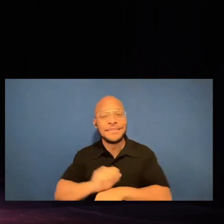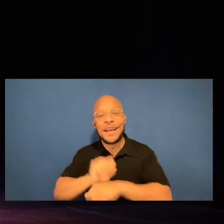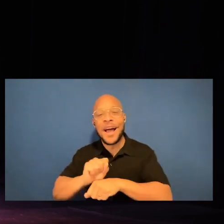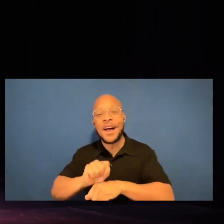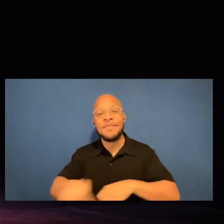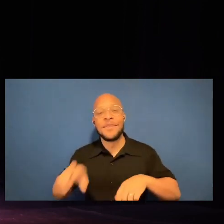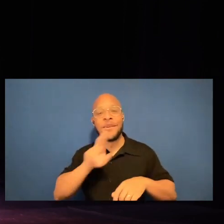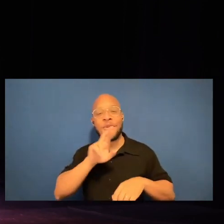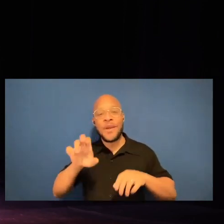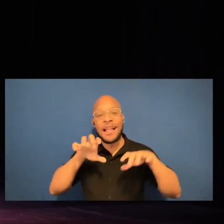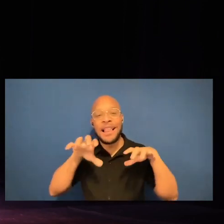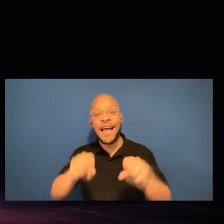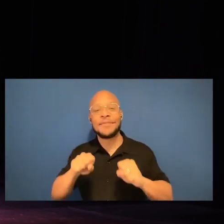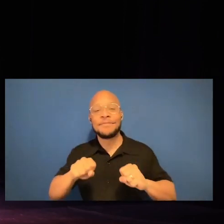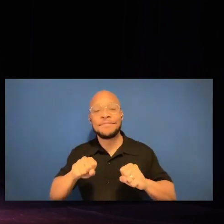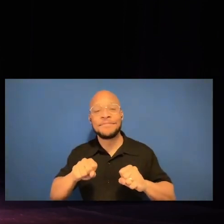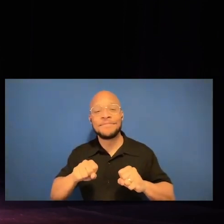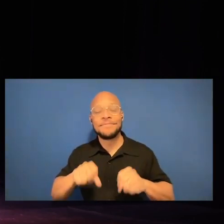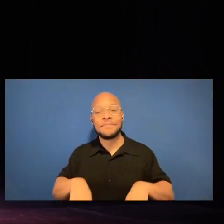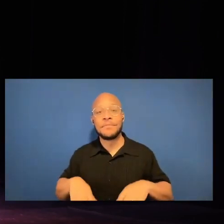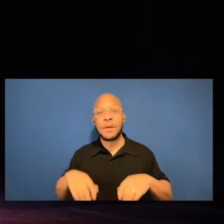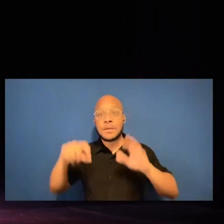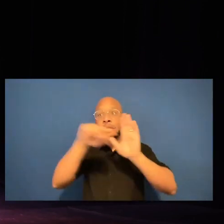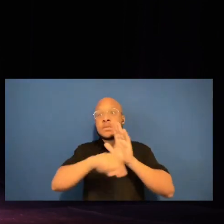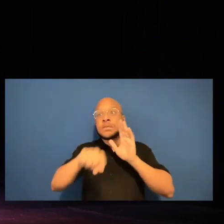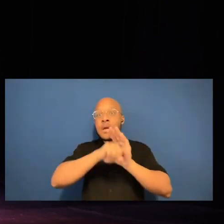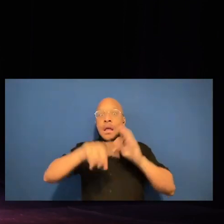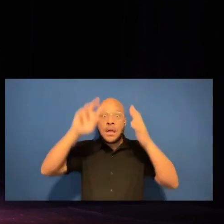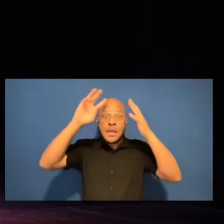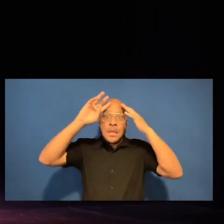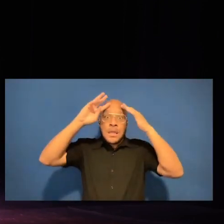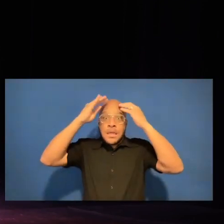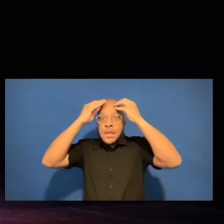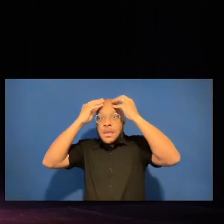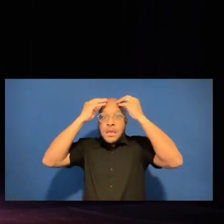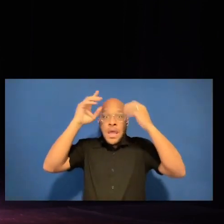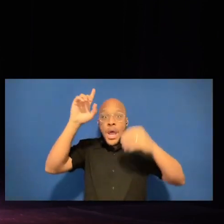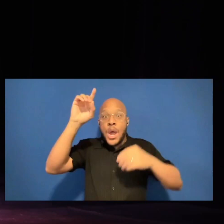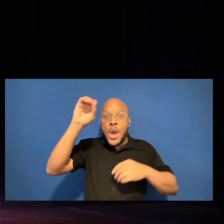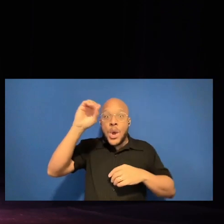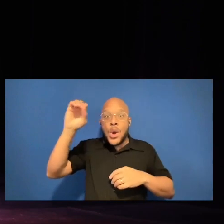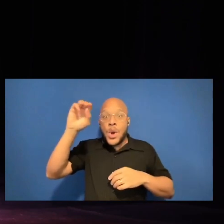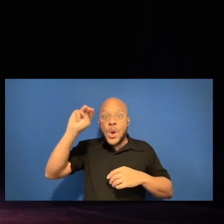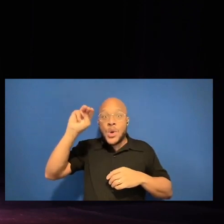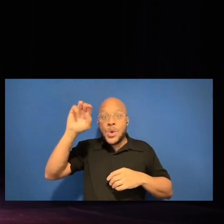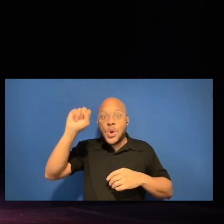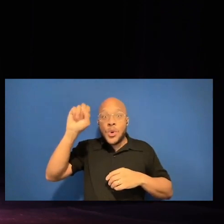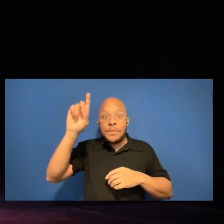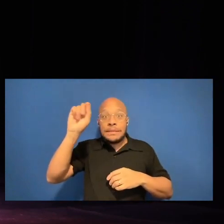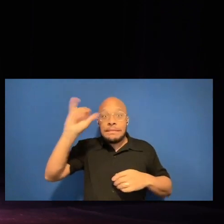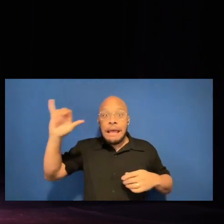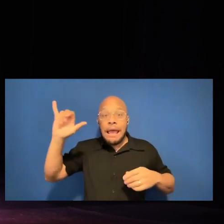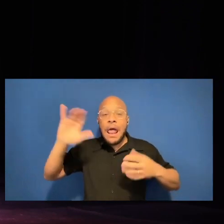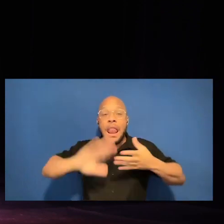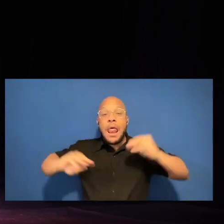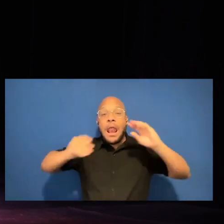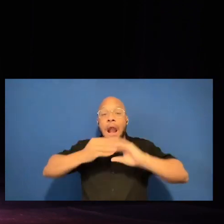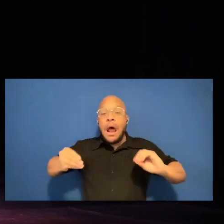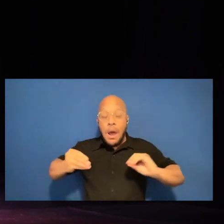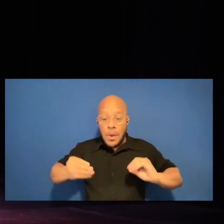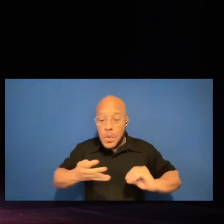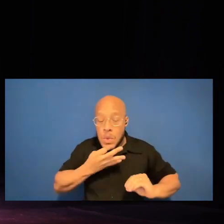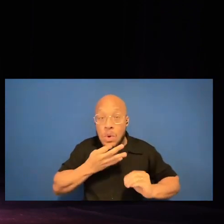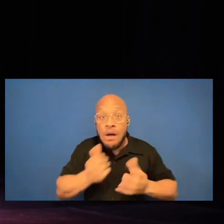the doomsday rhetoric of imminent implosion, what if everything